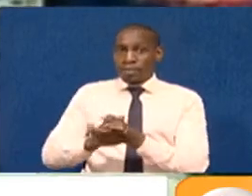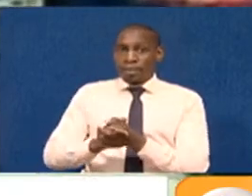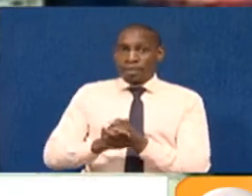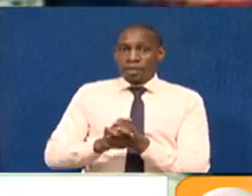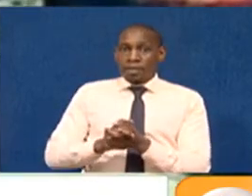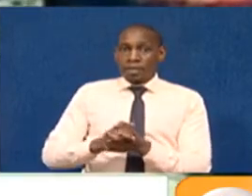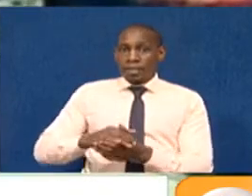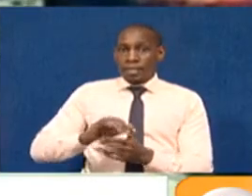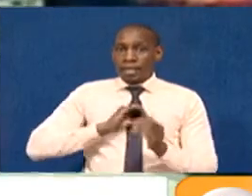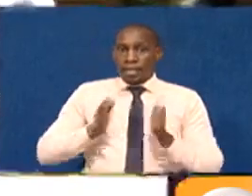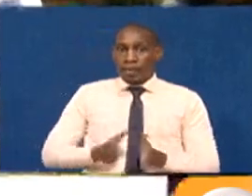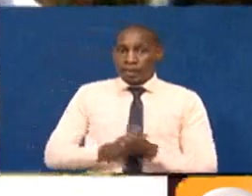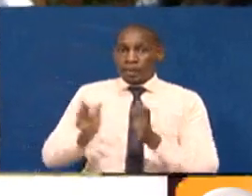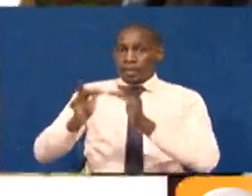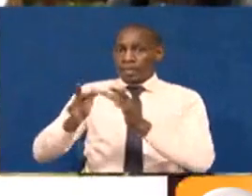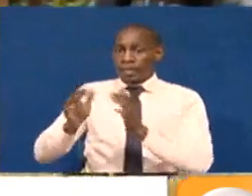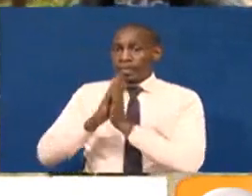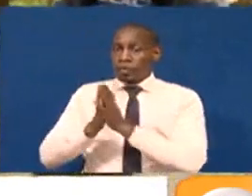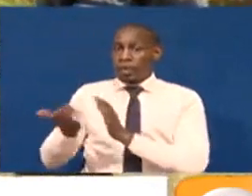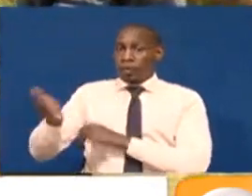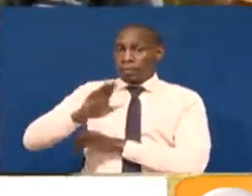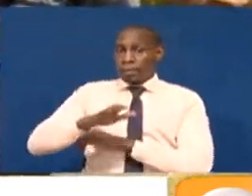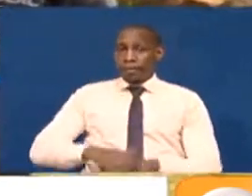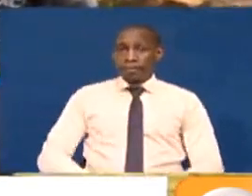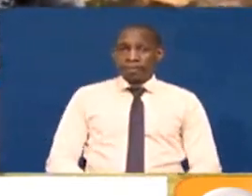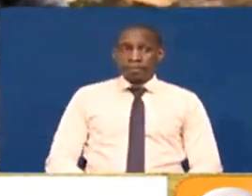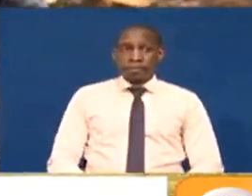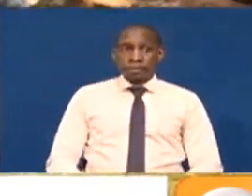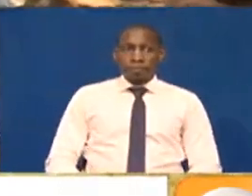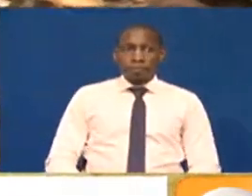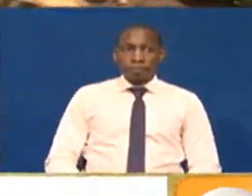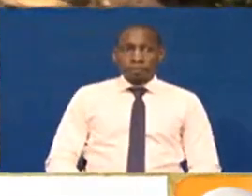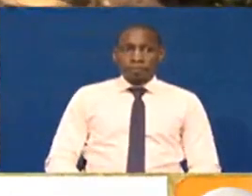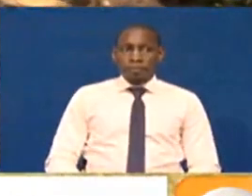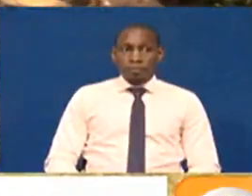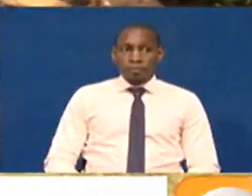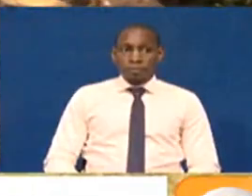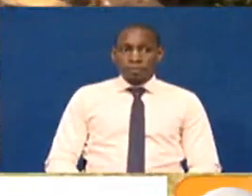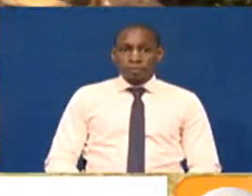defunct Jackal News blog will resurface. Marianne Nyambura, Citizen TV.